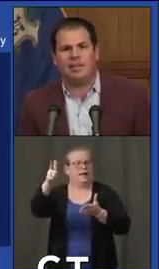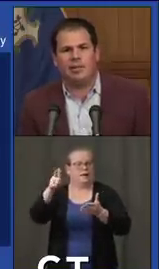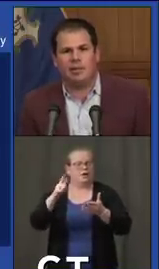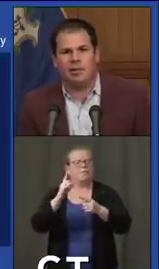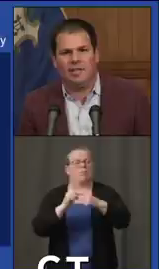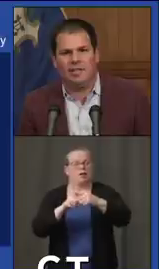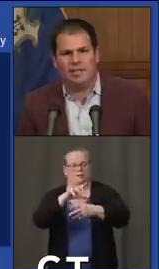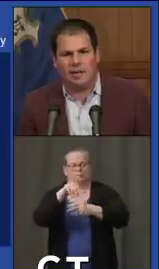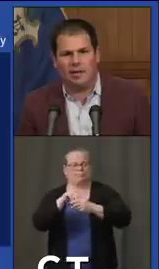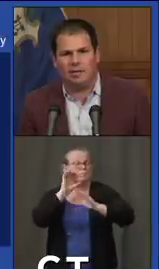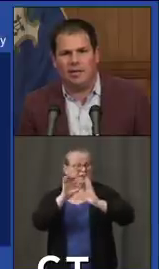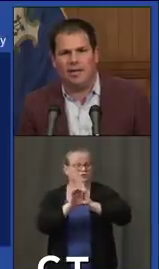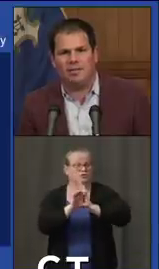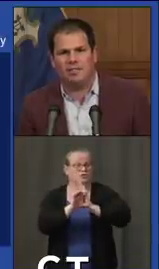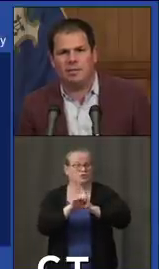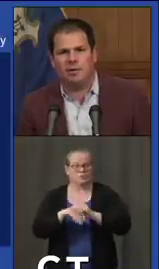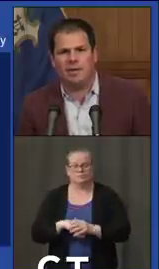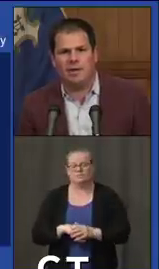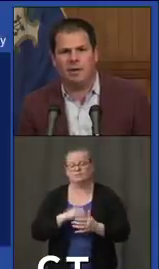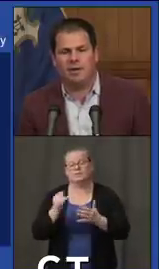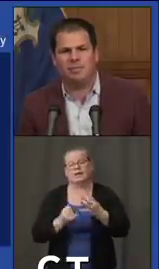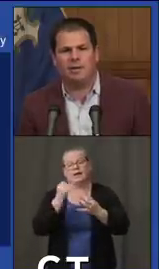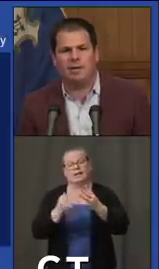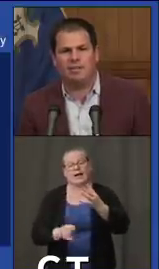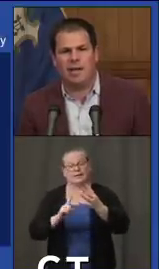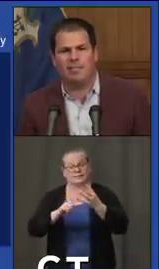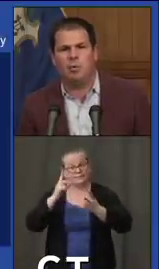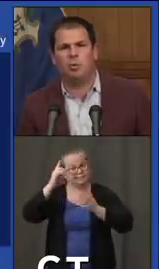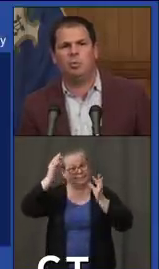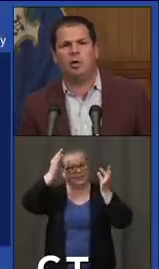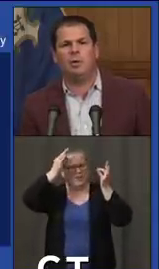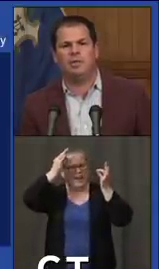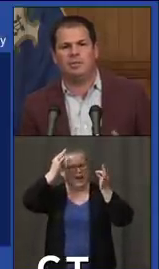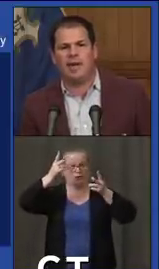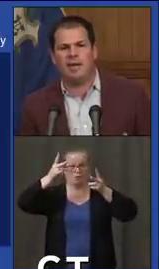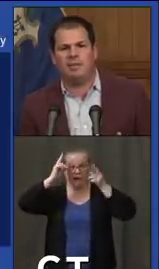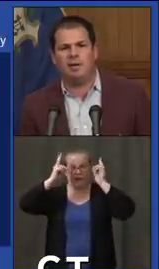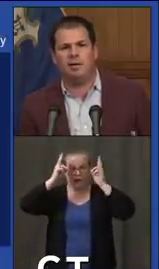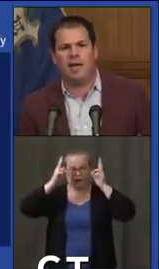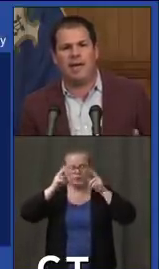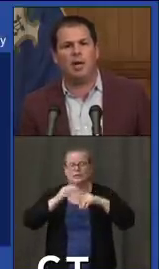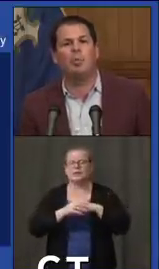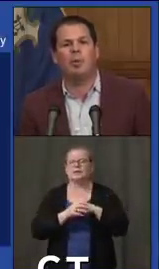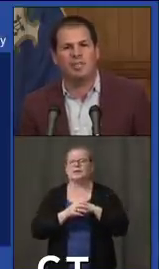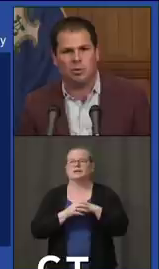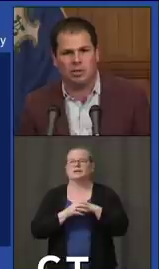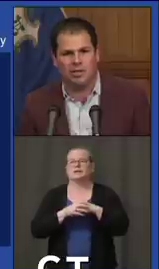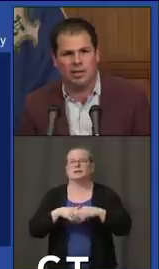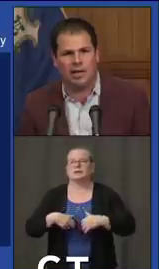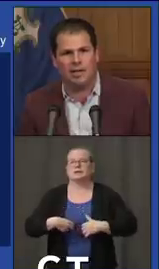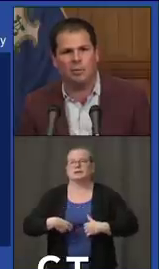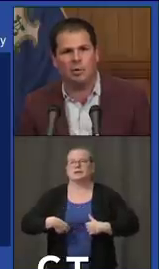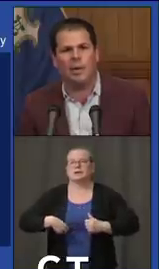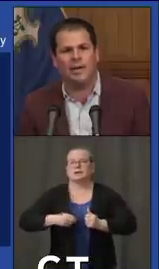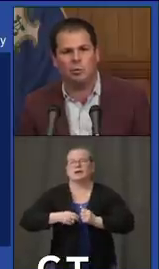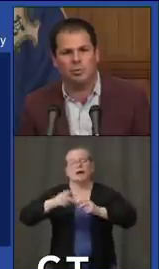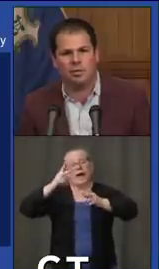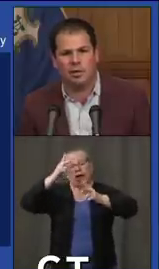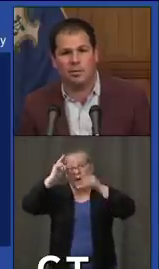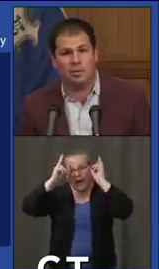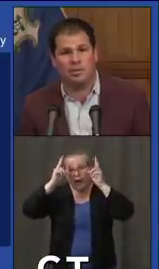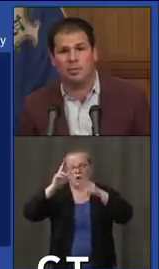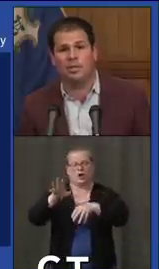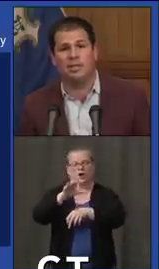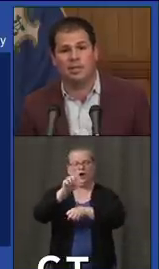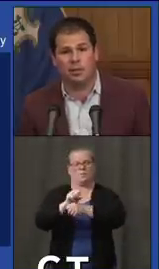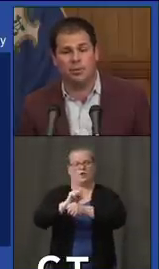Last sector here is hair. So on the hair, I want to spend a bit of time. We're going to have hair at appointments only, and the waiting rooms are